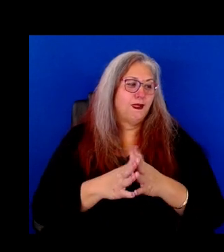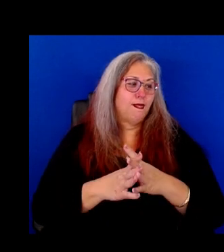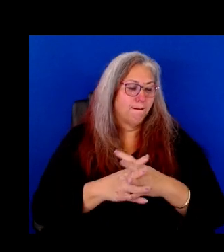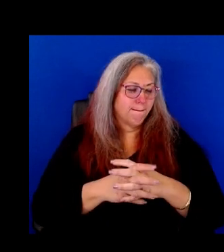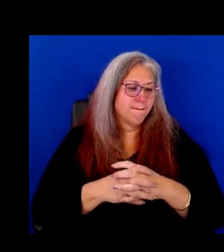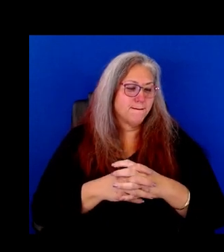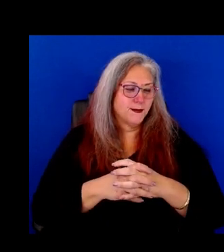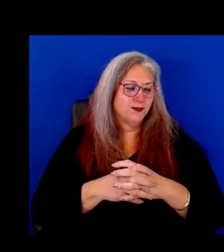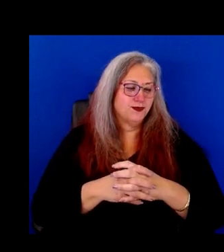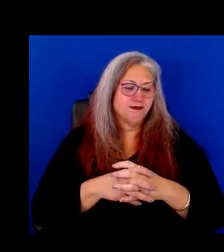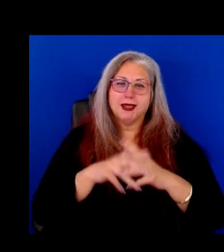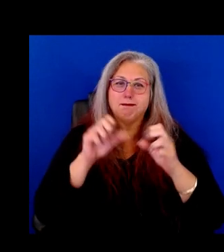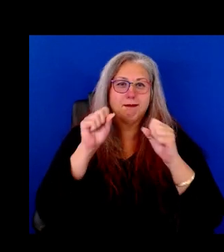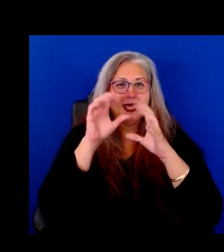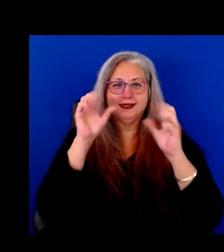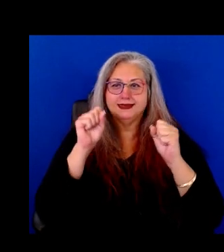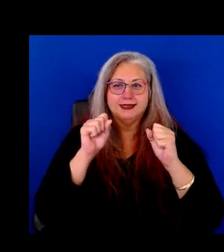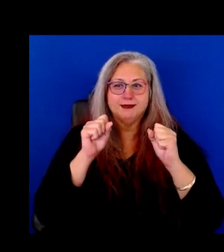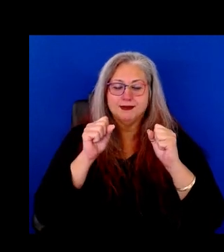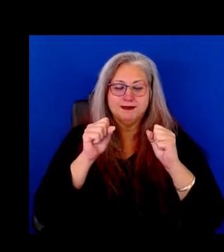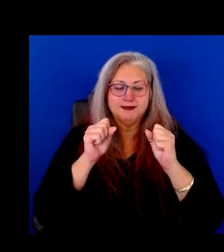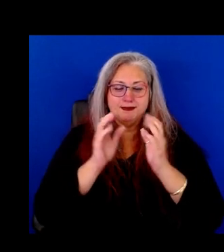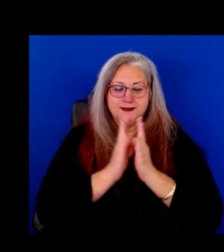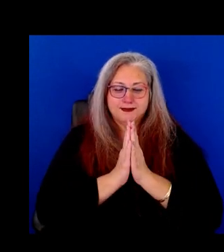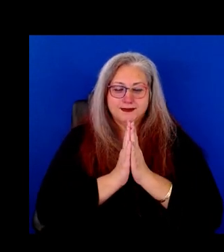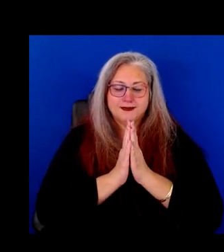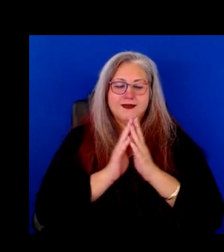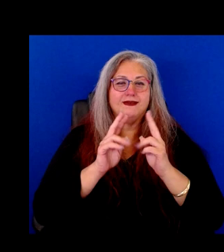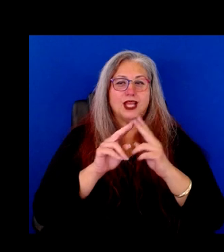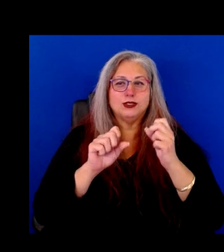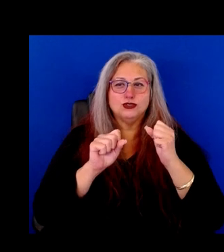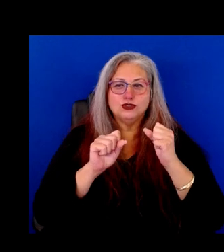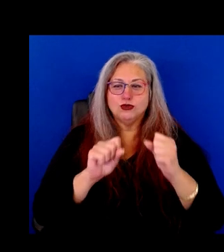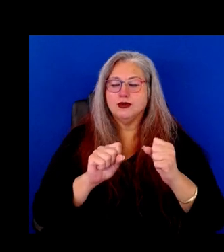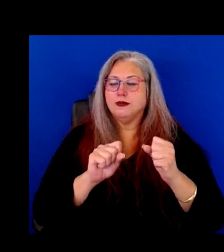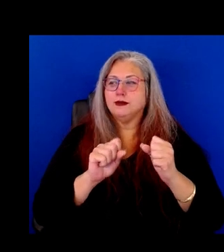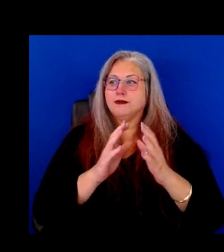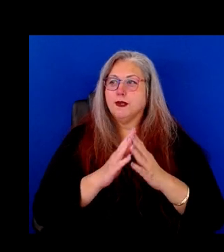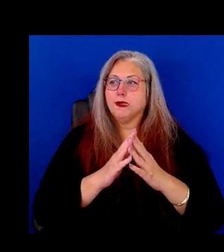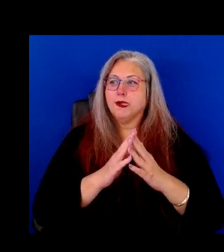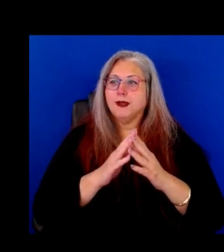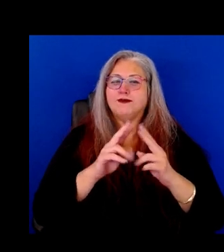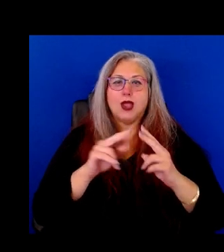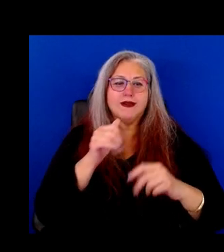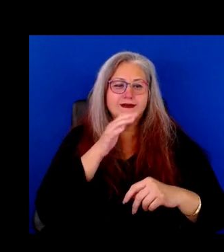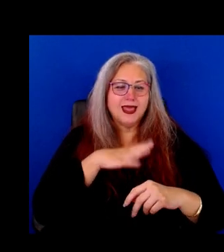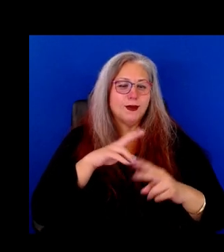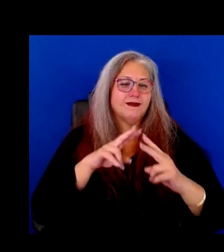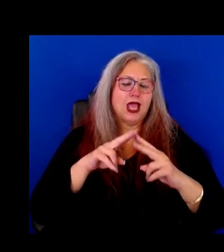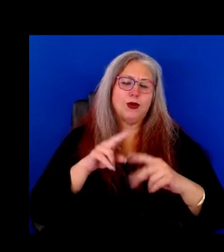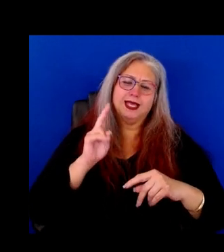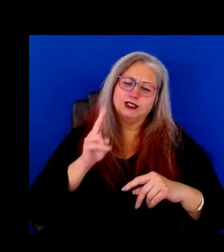so amazing, so strong, so female, so